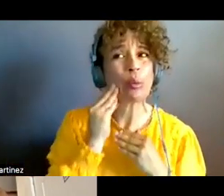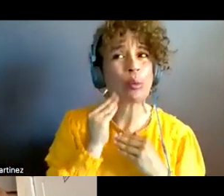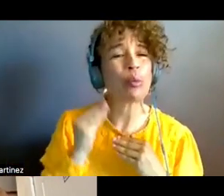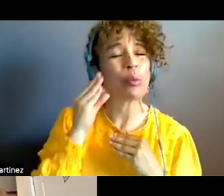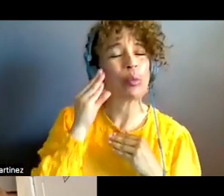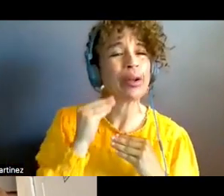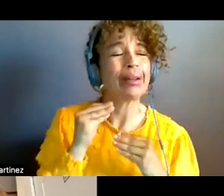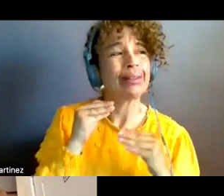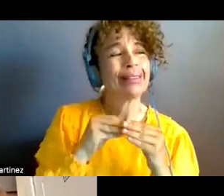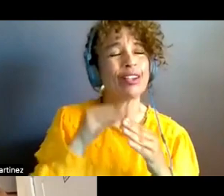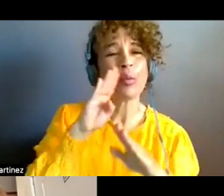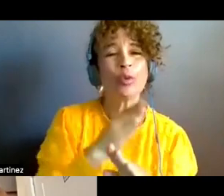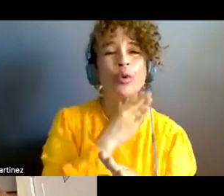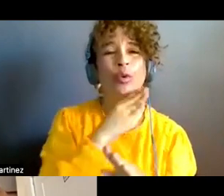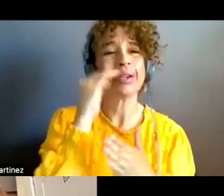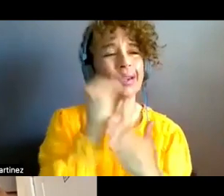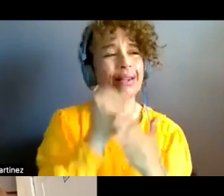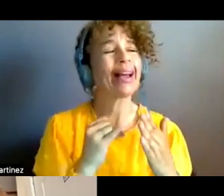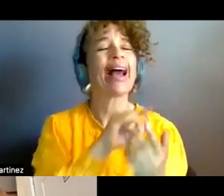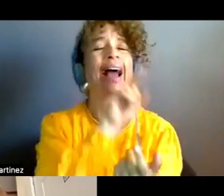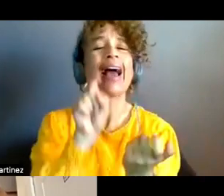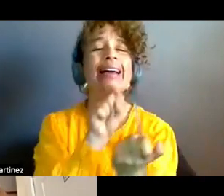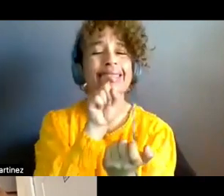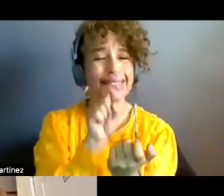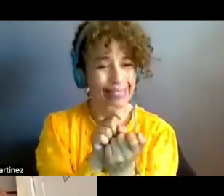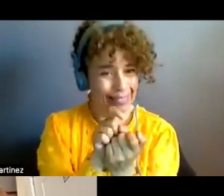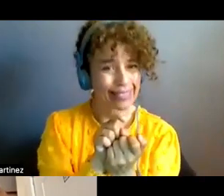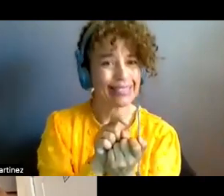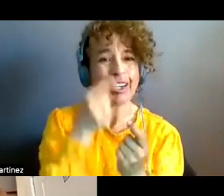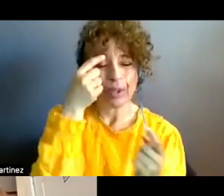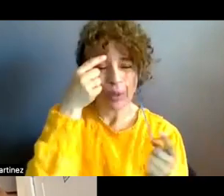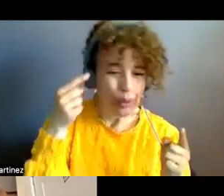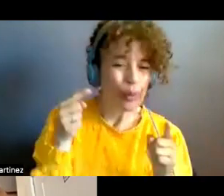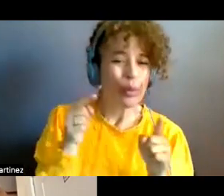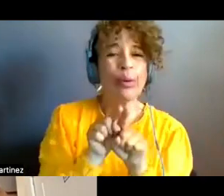arts. Absolutely. I second that.